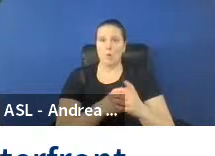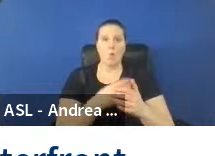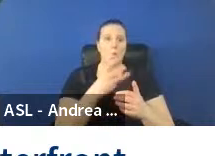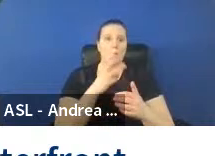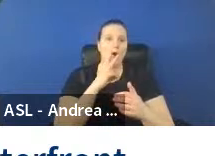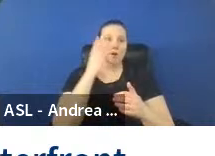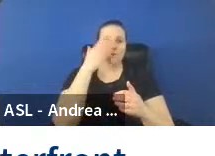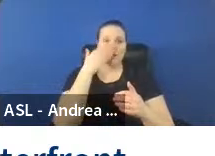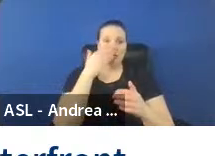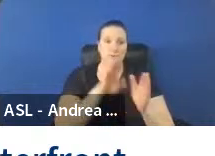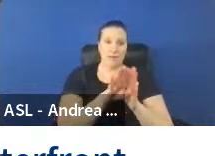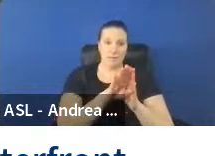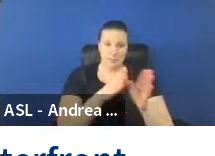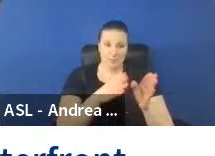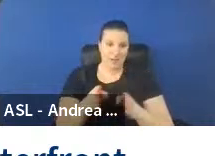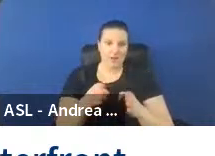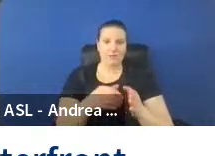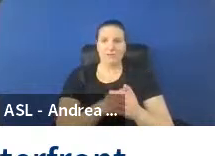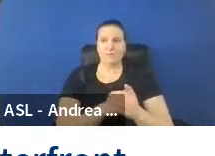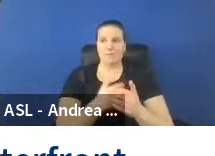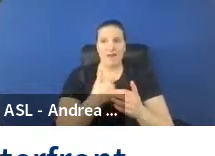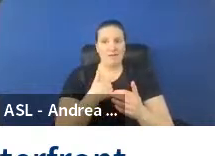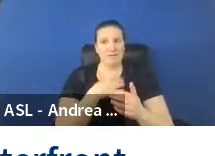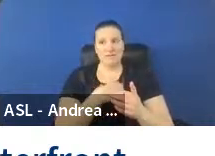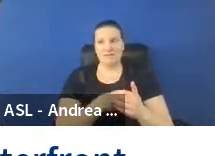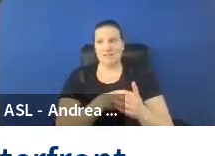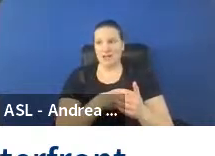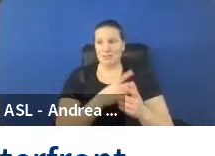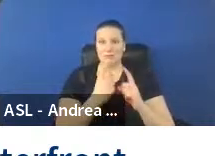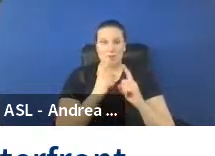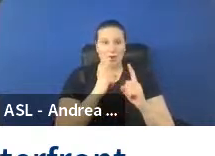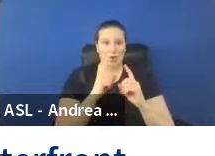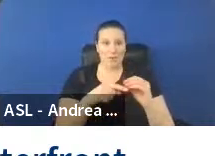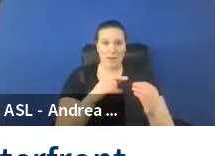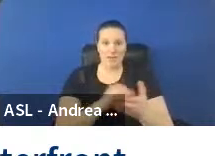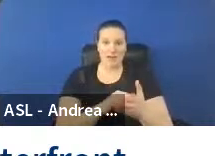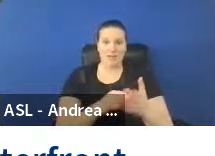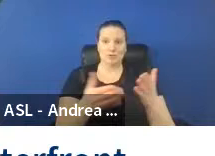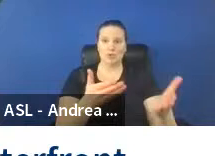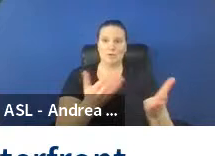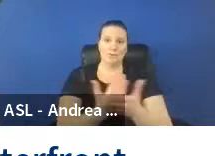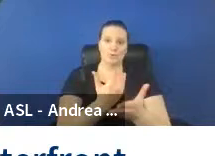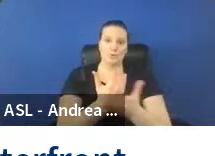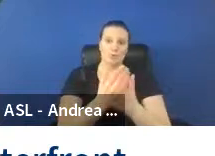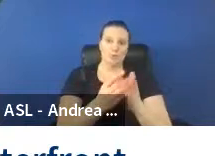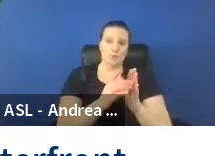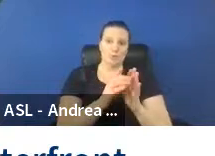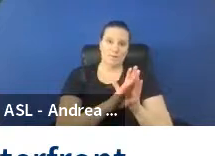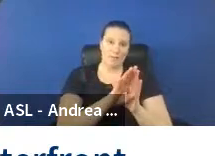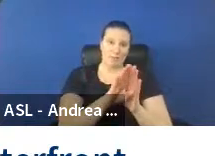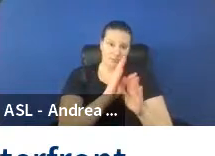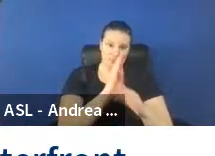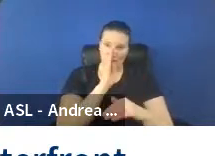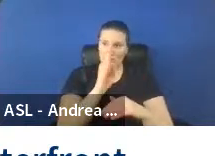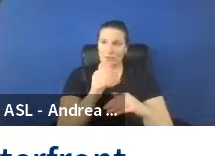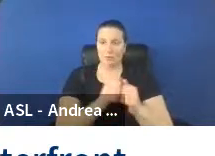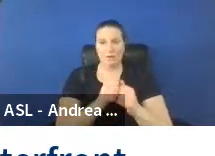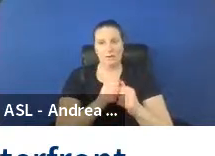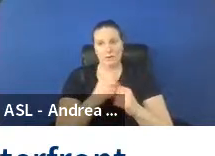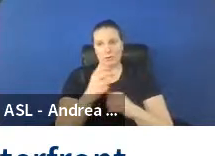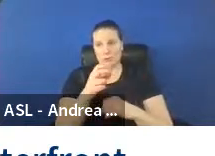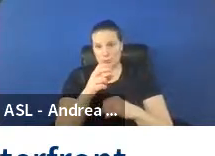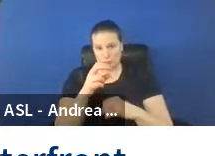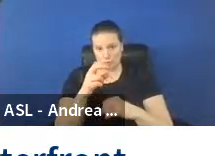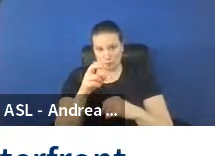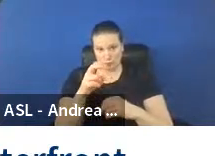plan. And there's a desire, as we talked a bit earlier, to serve this new development more directly with a transit investment. And that's